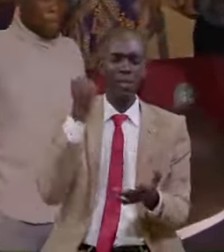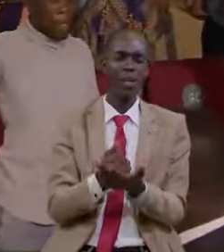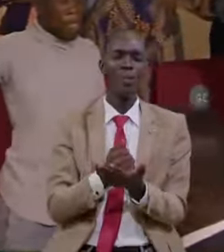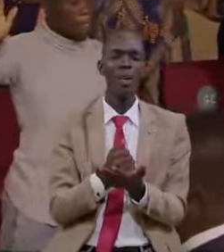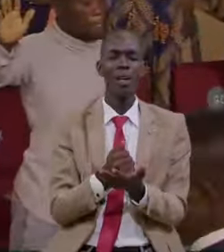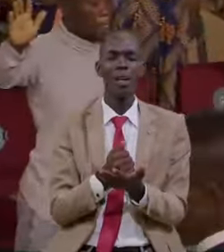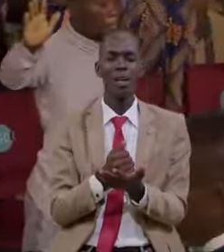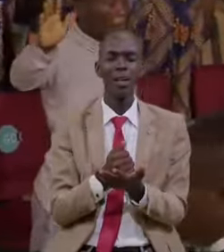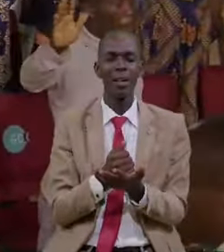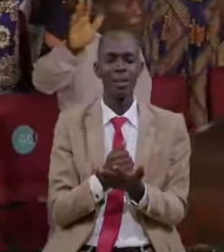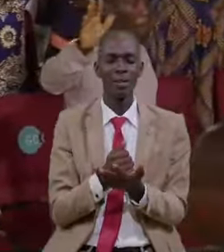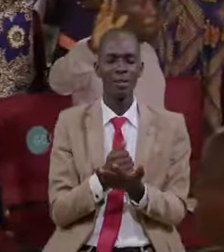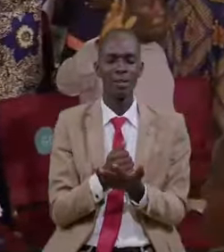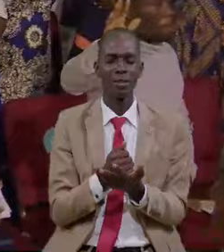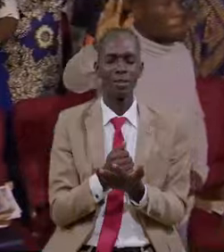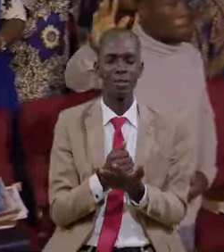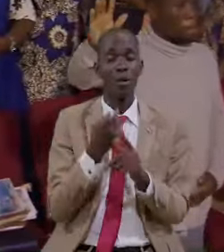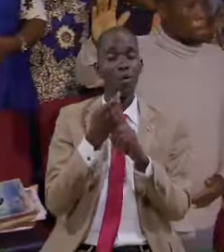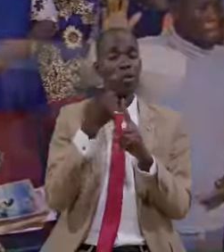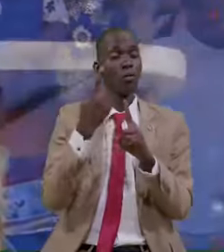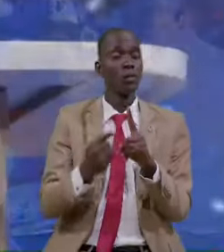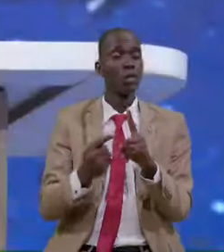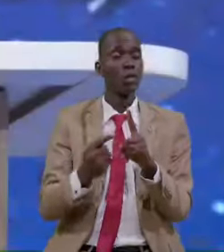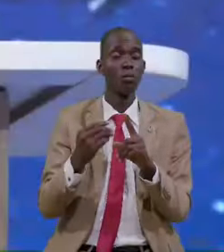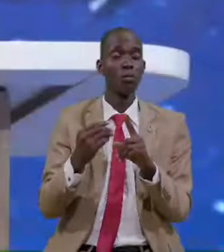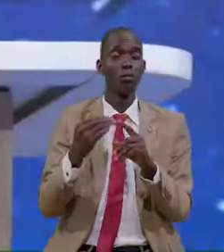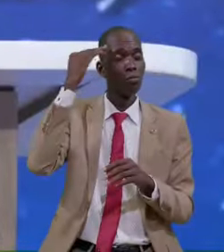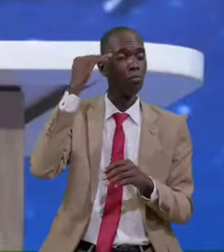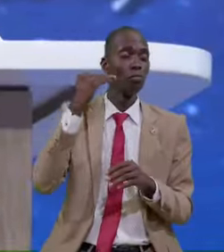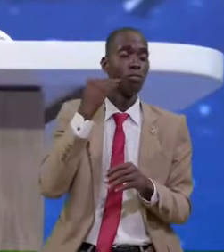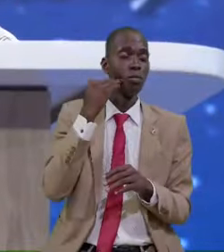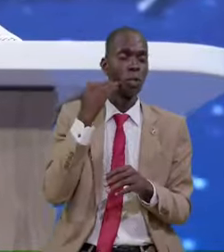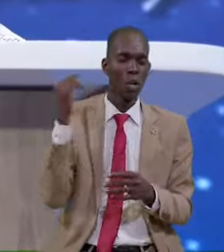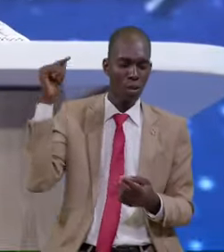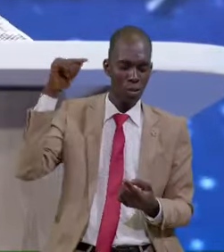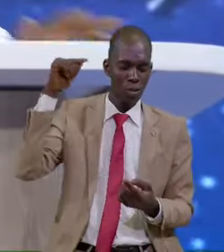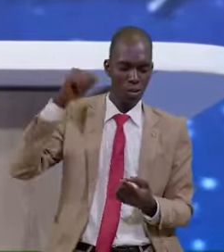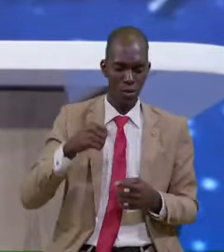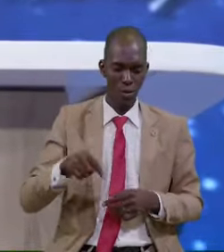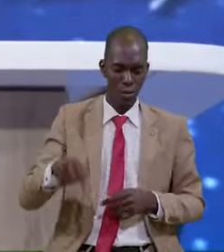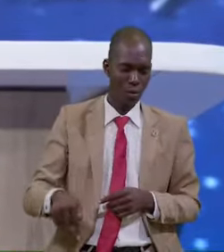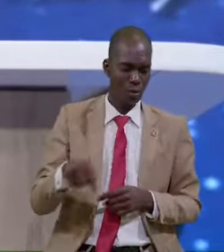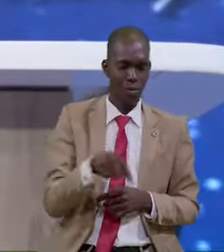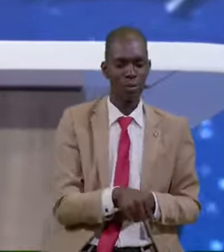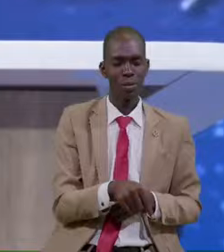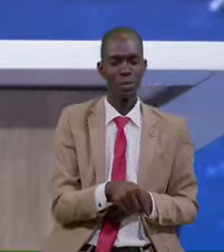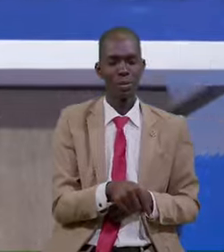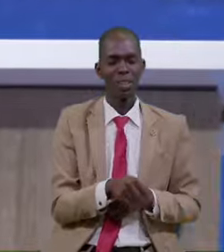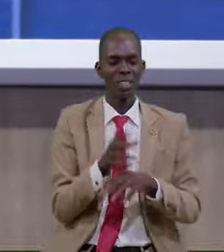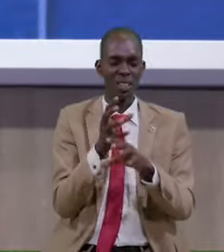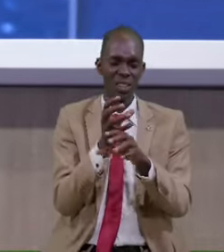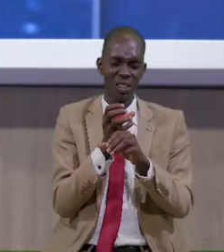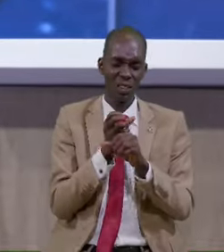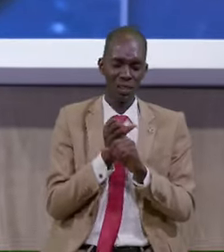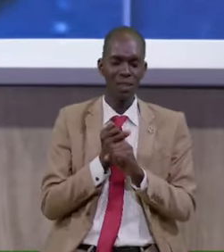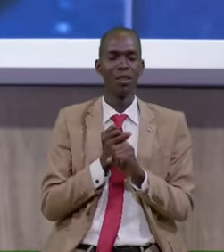name. From the top of your head to the tip of your toe, receive